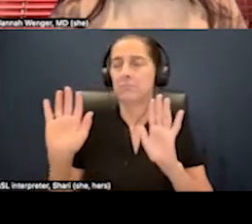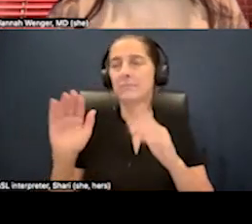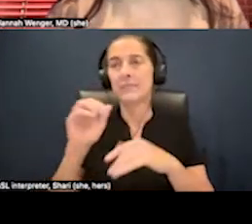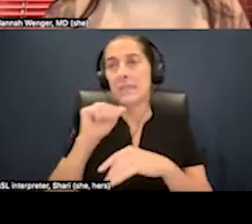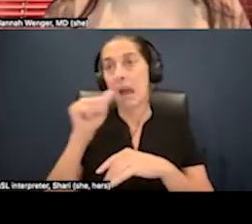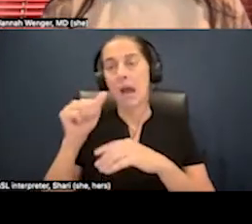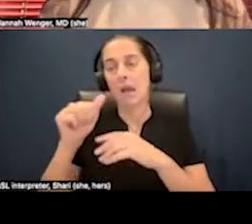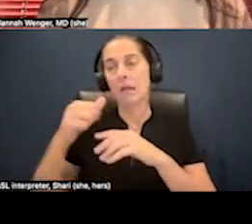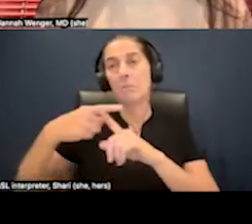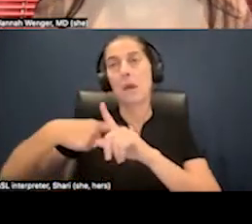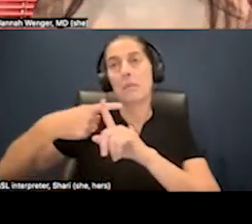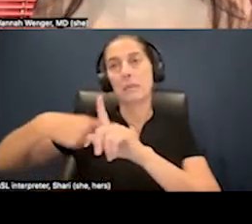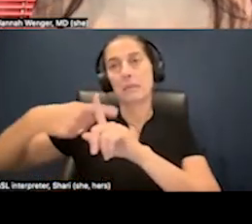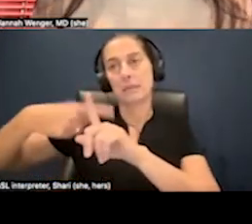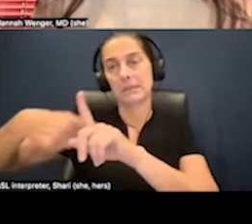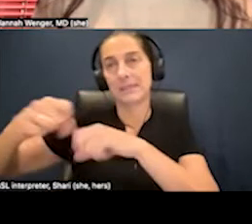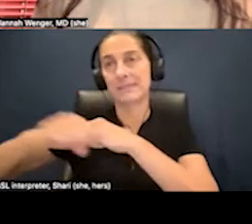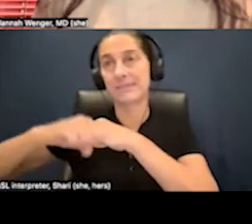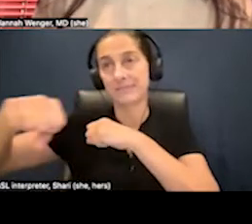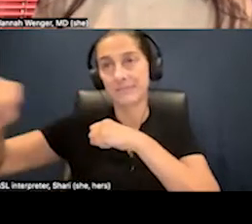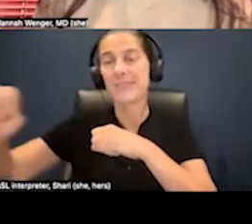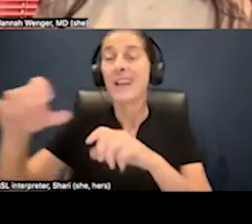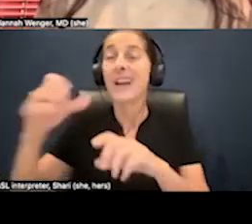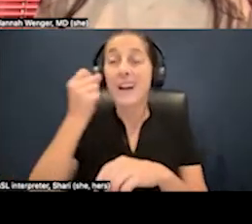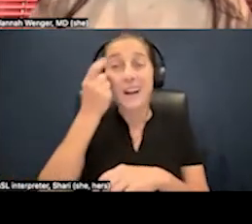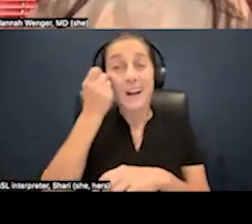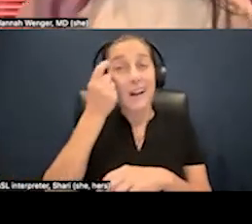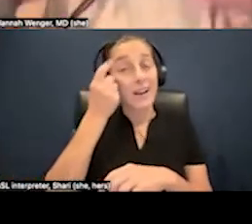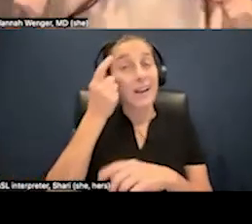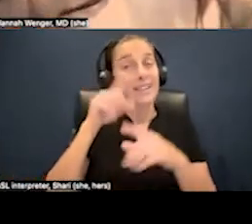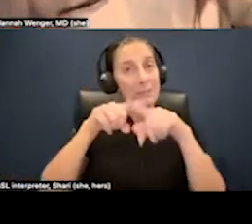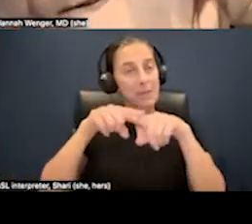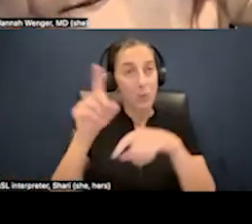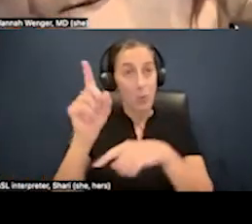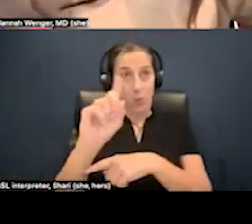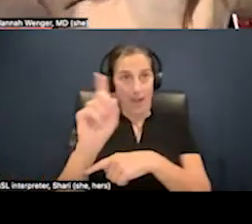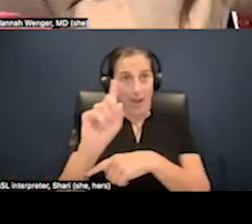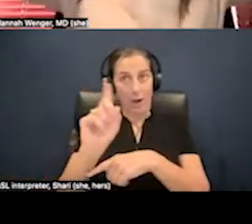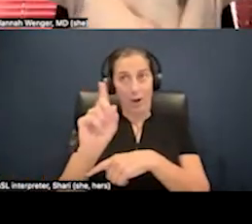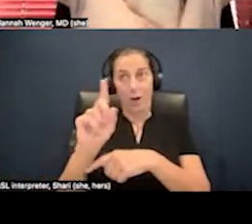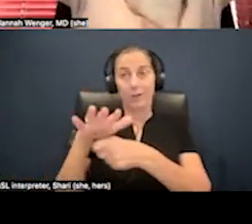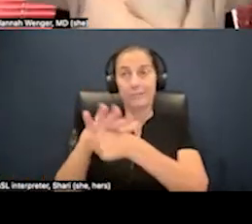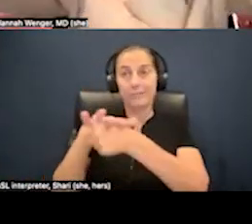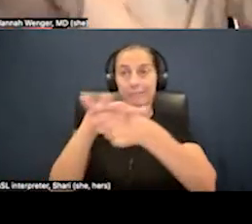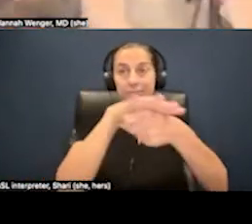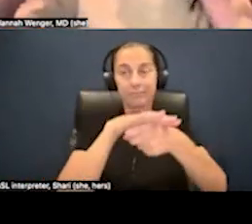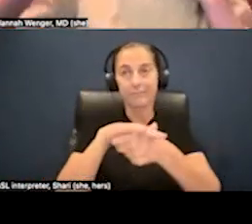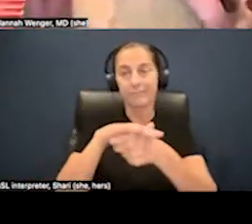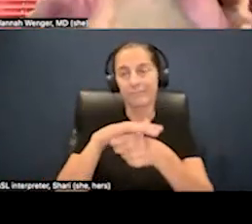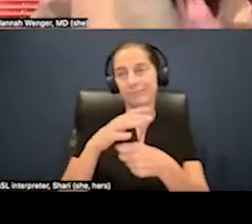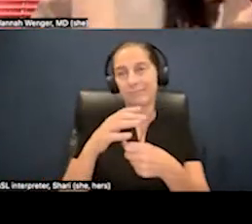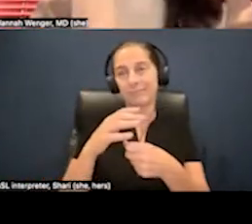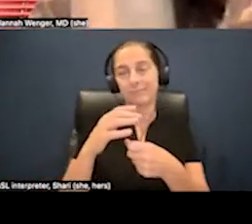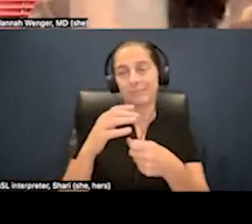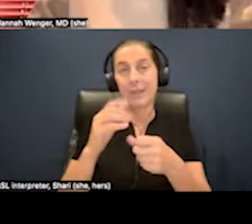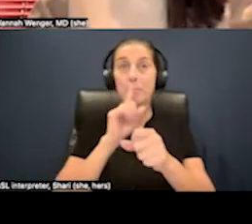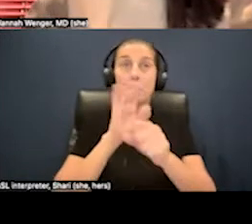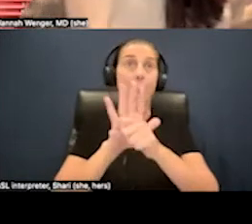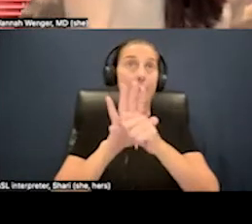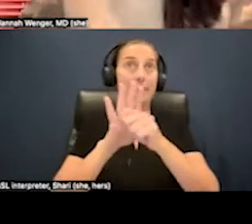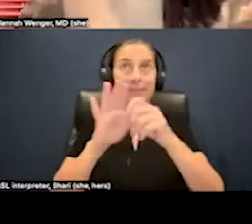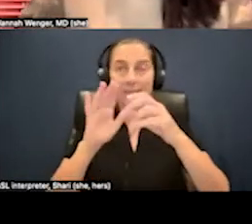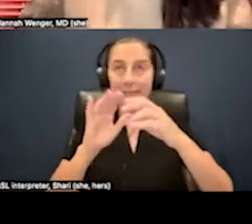But that's also going to be geographic. It's going to depend on what people have access to. So I don't want to say that's universal.